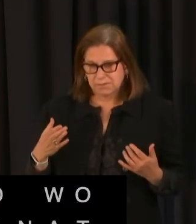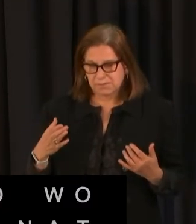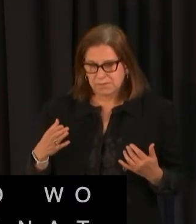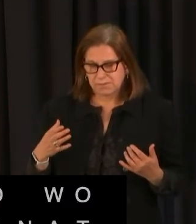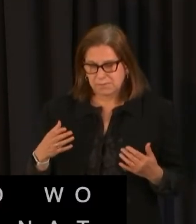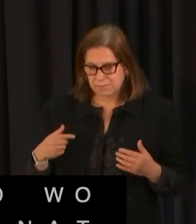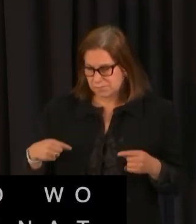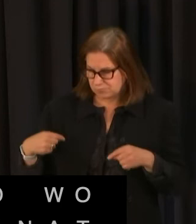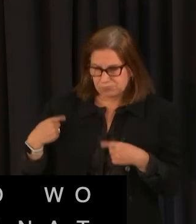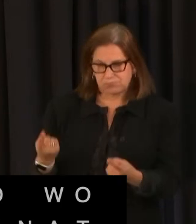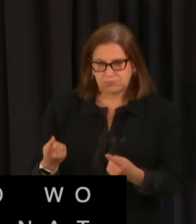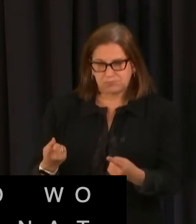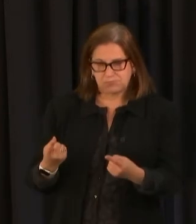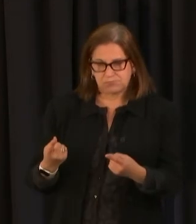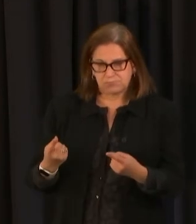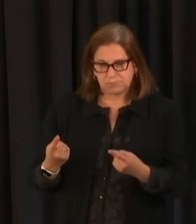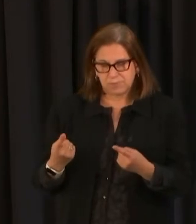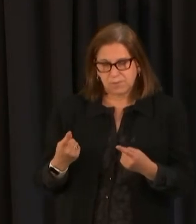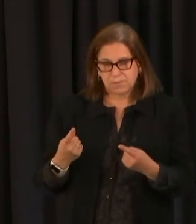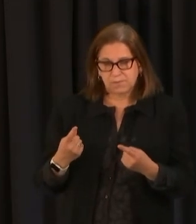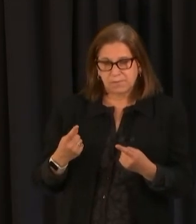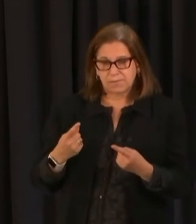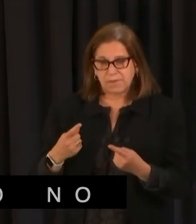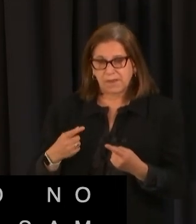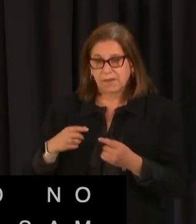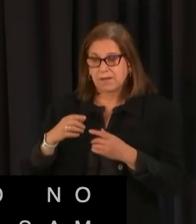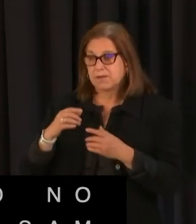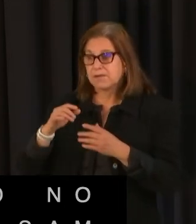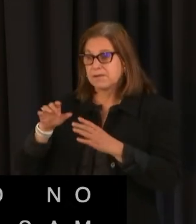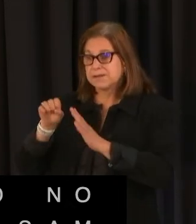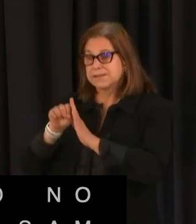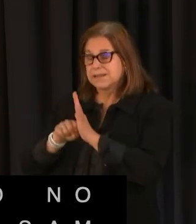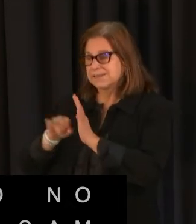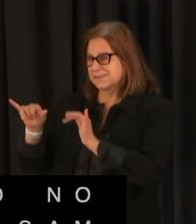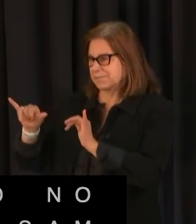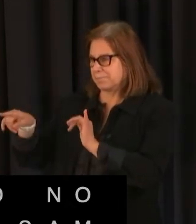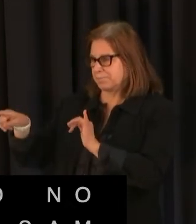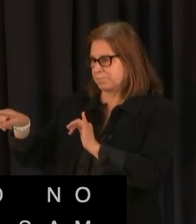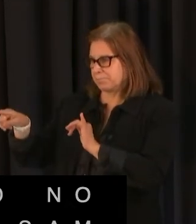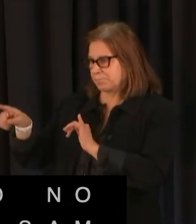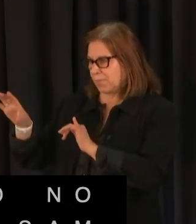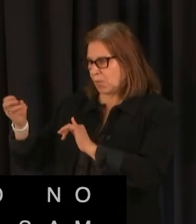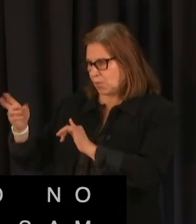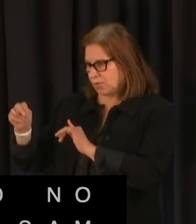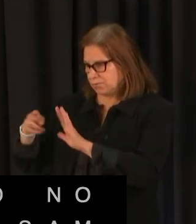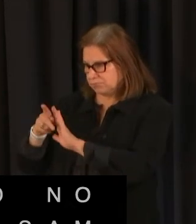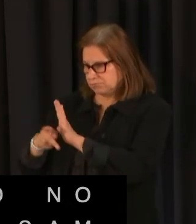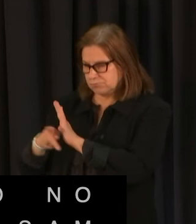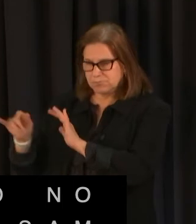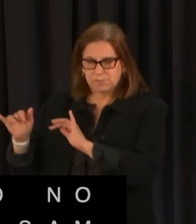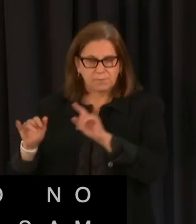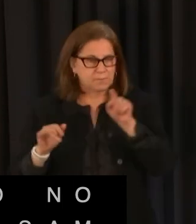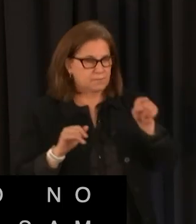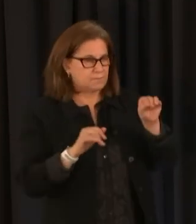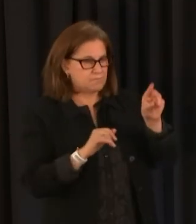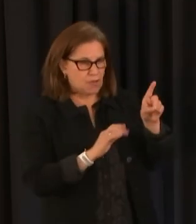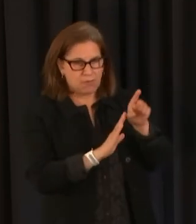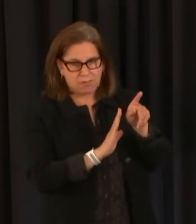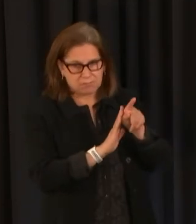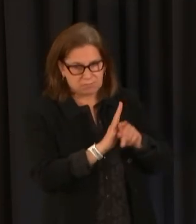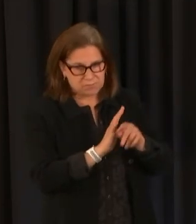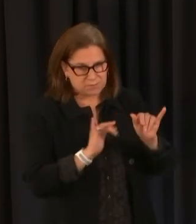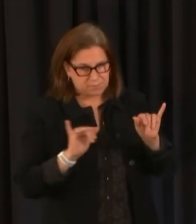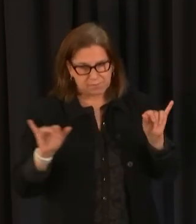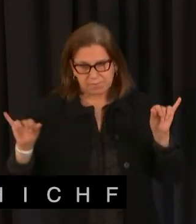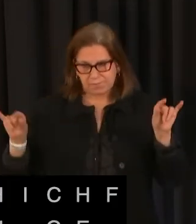states have the same eligibility criteria, which is if you're over 16, you can get vaccinated where you live.